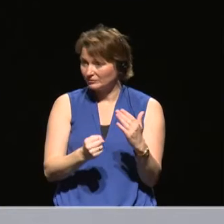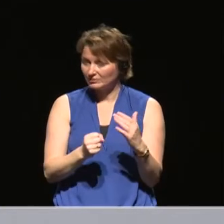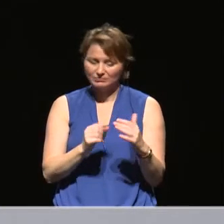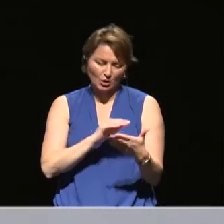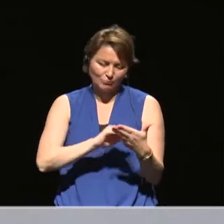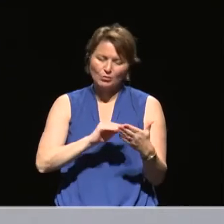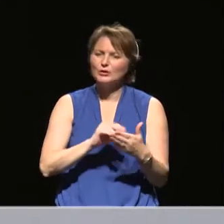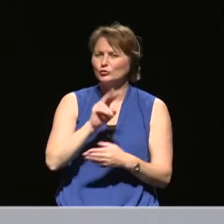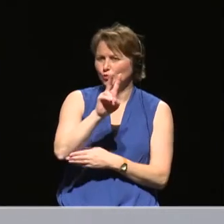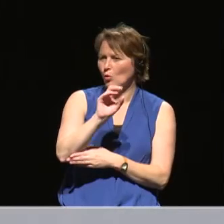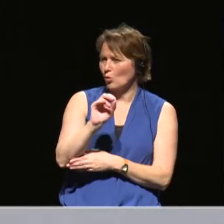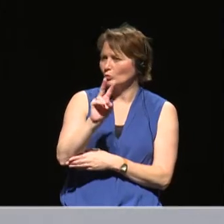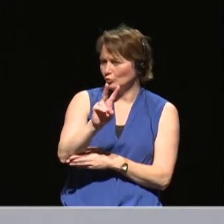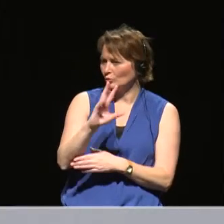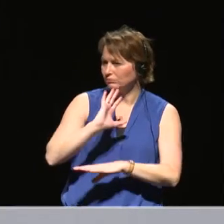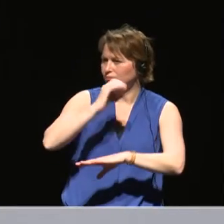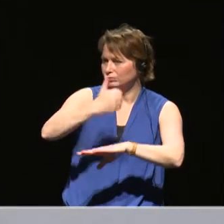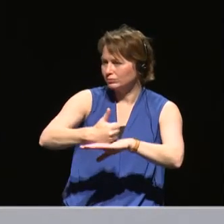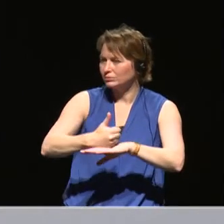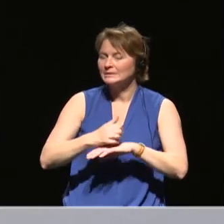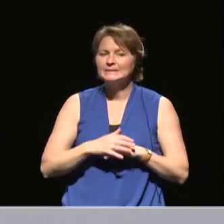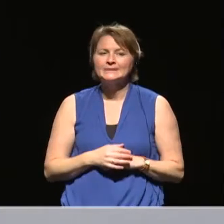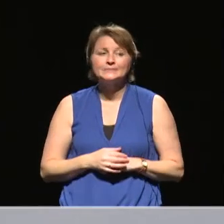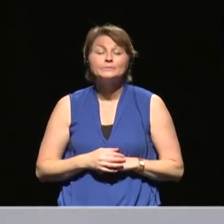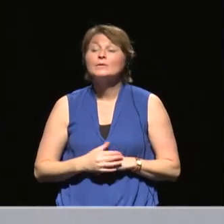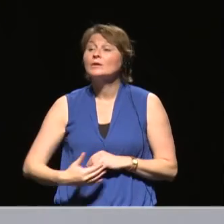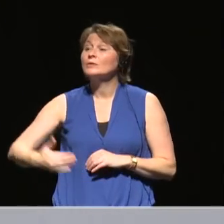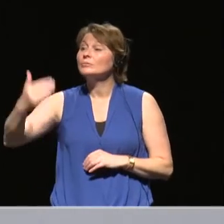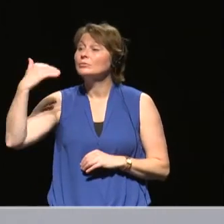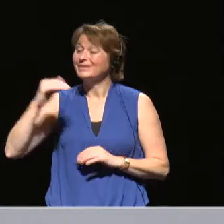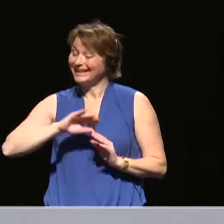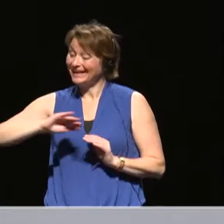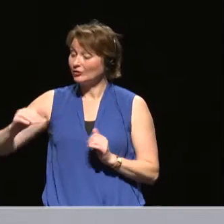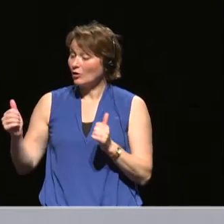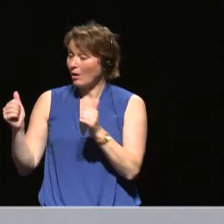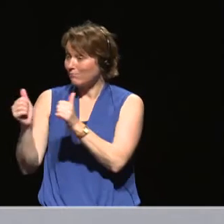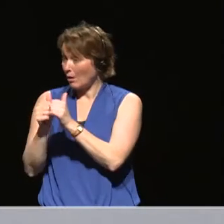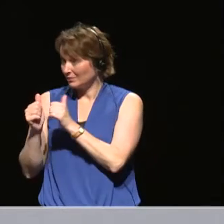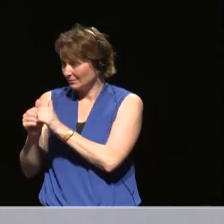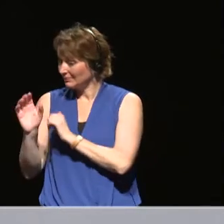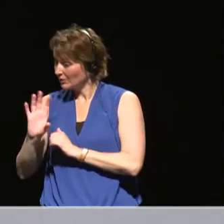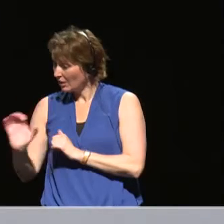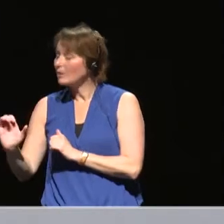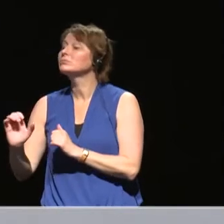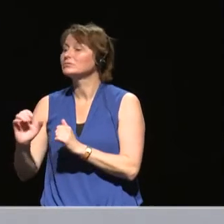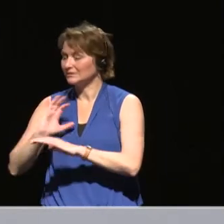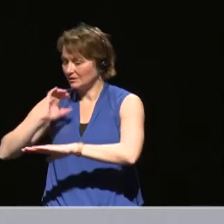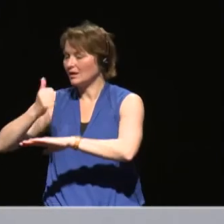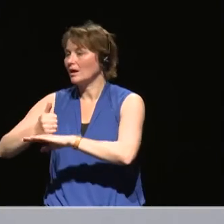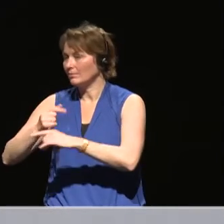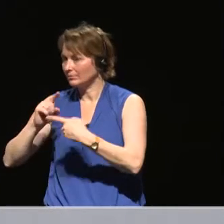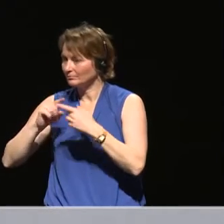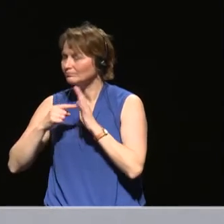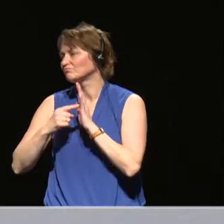Since, for instance, such bureaus were created in Eastern Partnership countries, specifically in Ukraine,